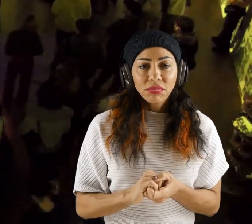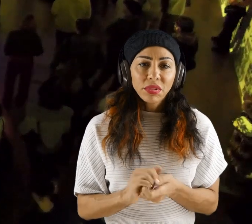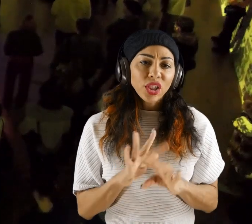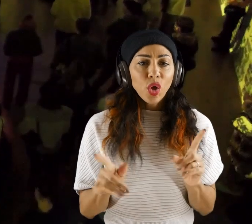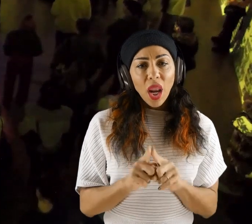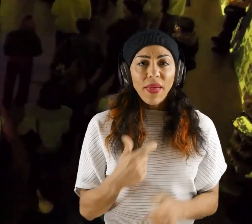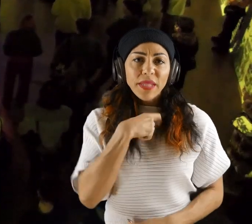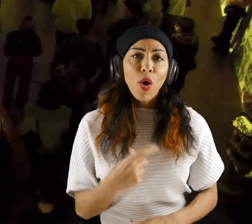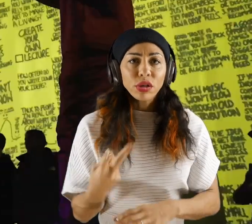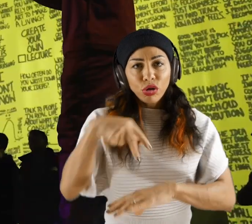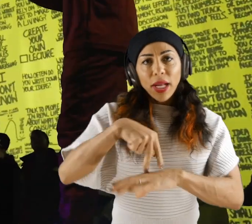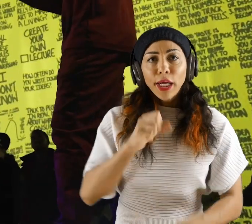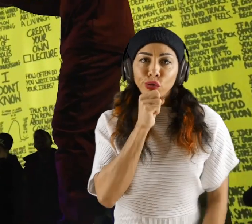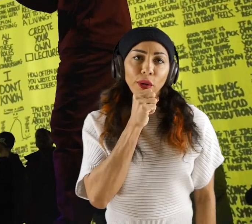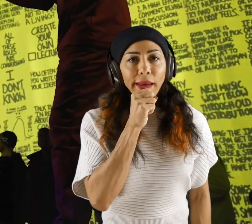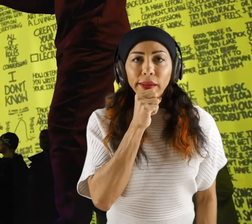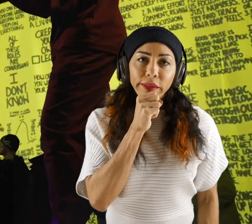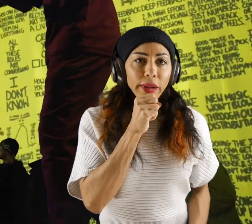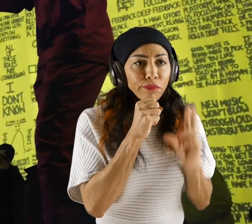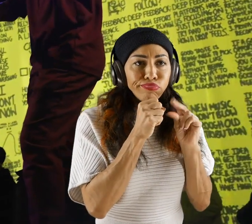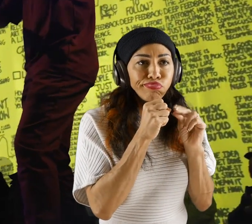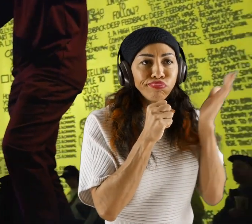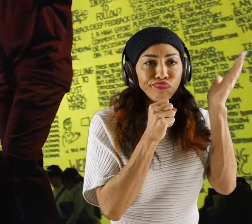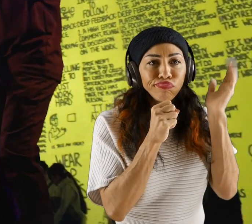talking to everyone. Look.